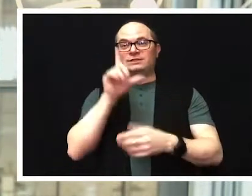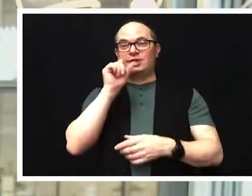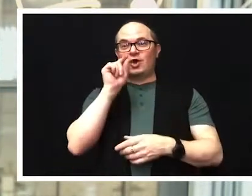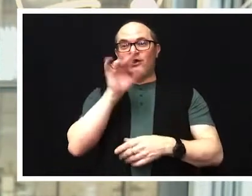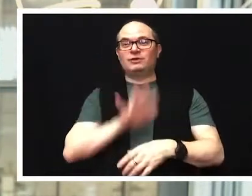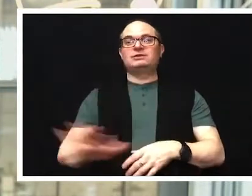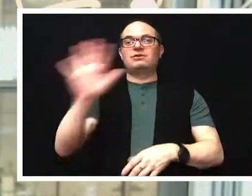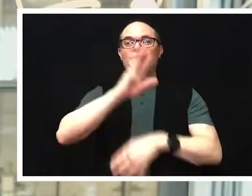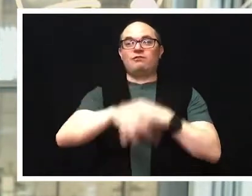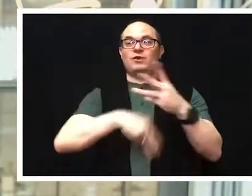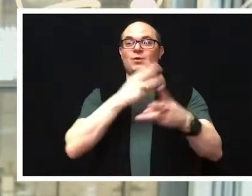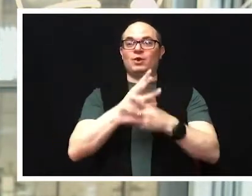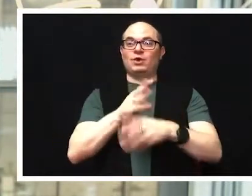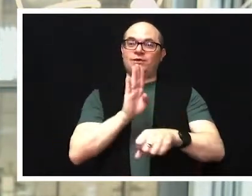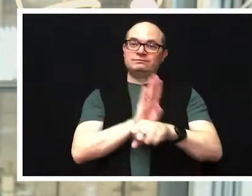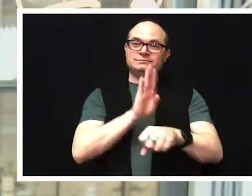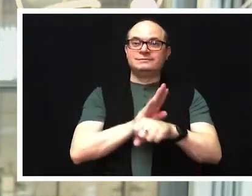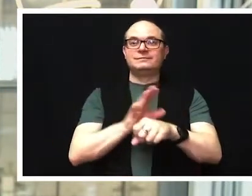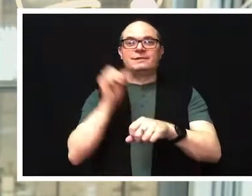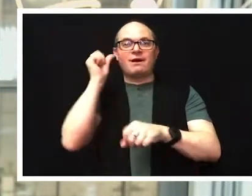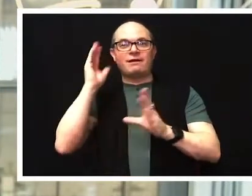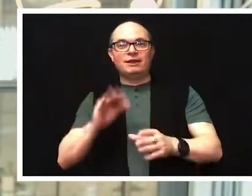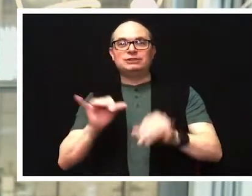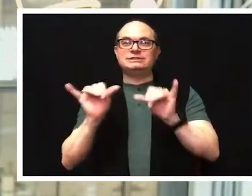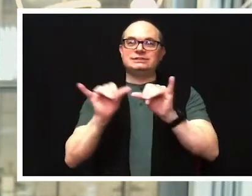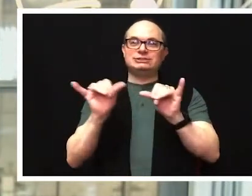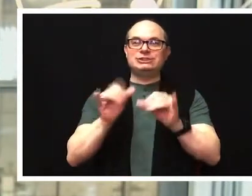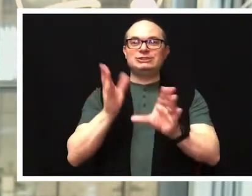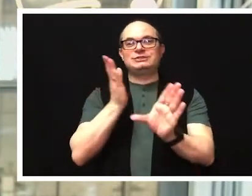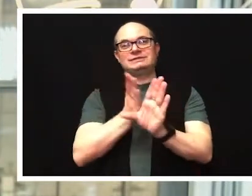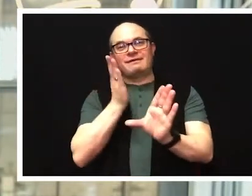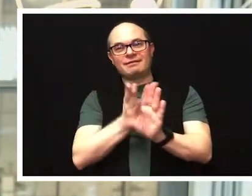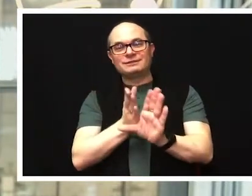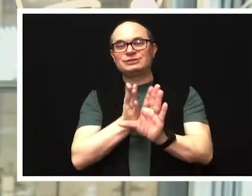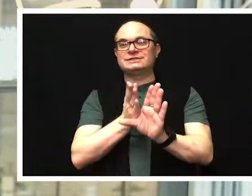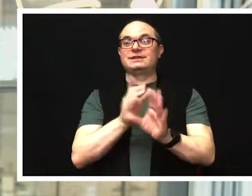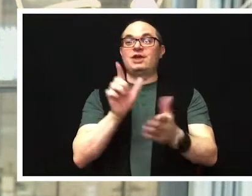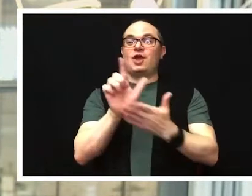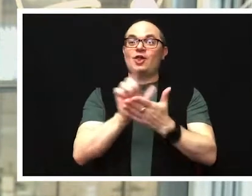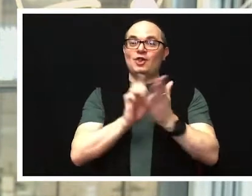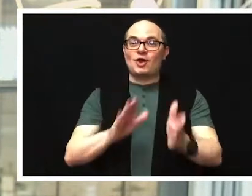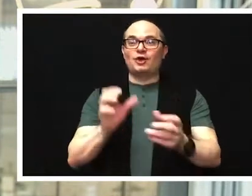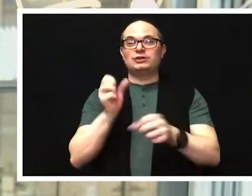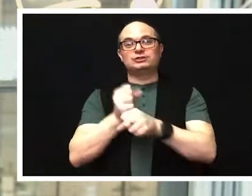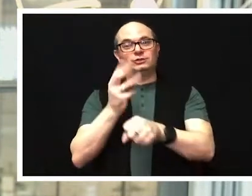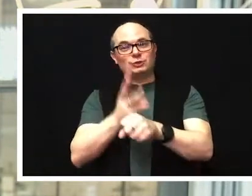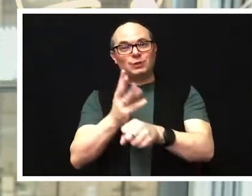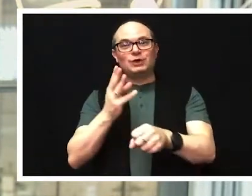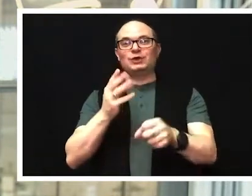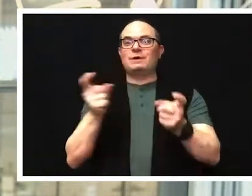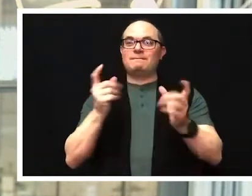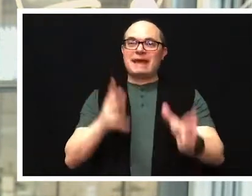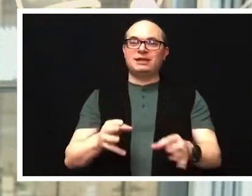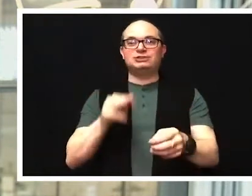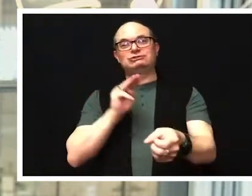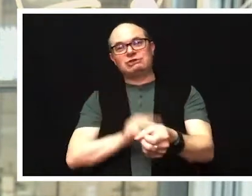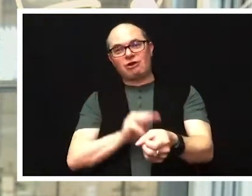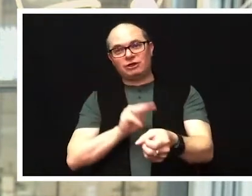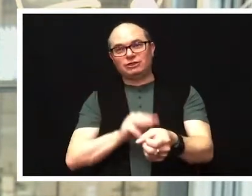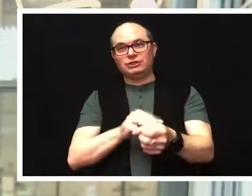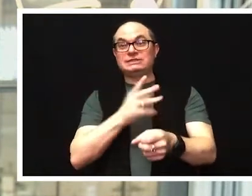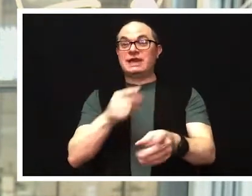Cardinals worldwide who are entrepreneurs, audiologists, engineers, psychologists, lawyers, social workers, managers,